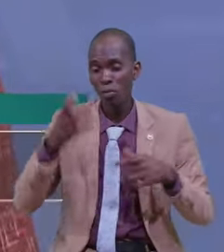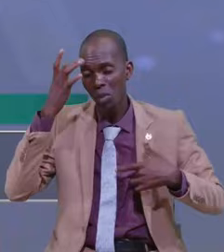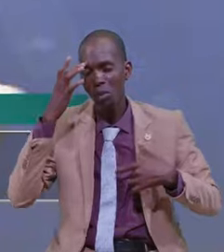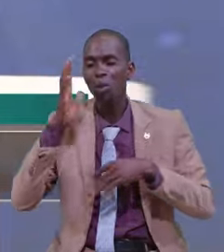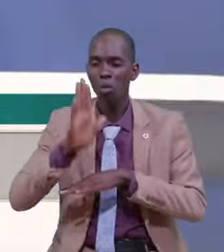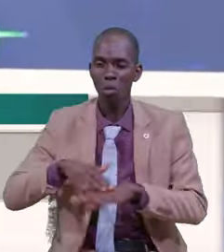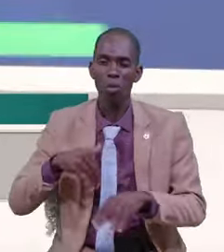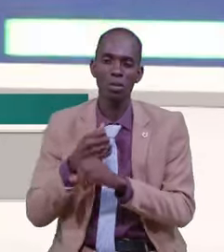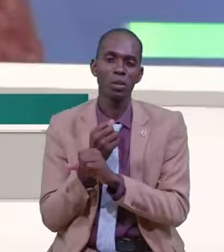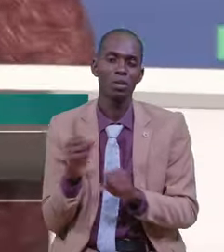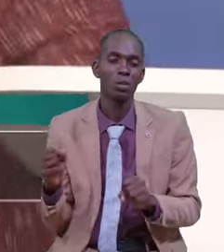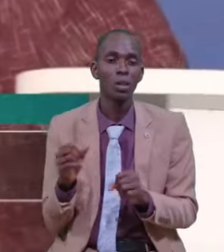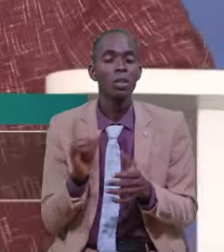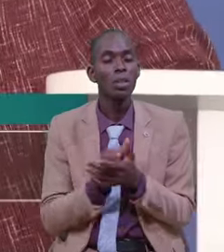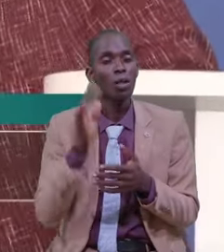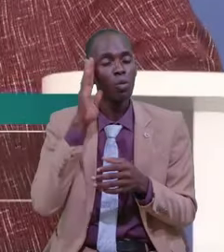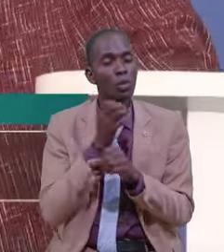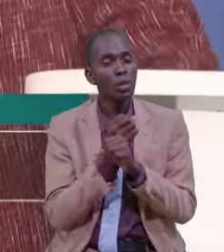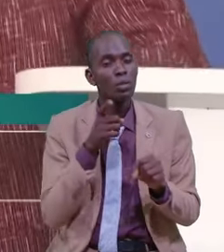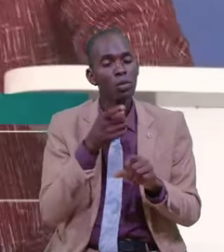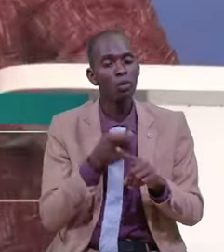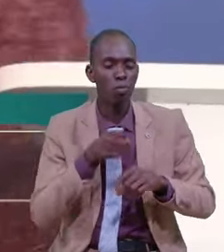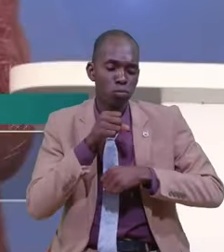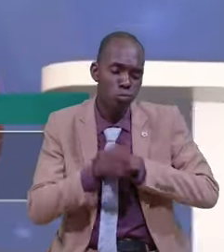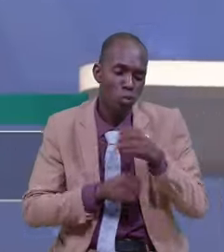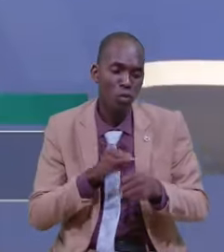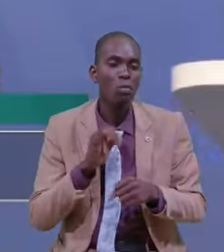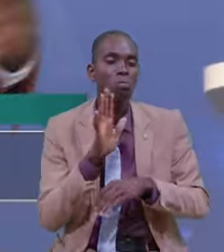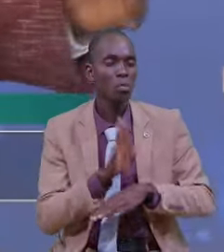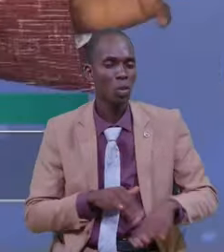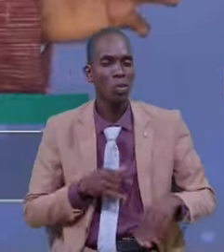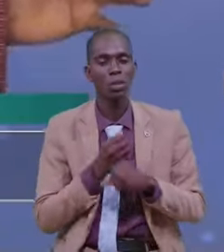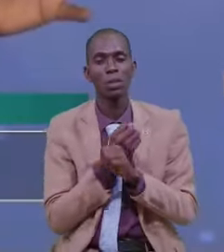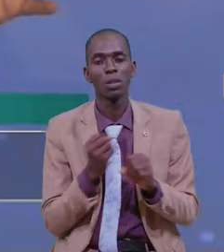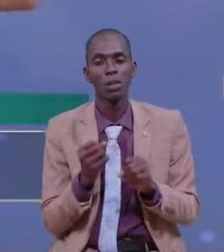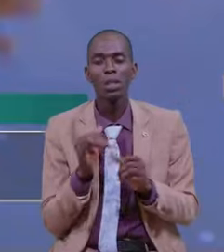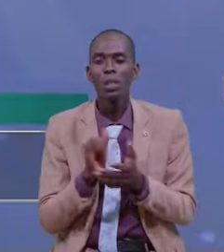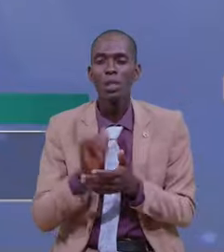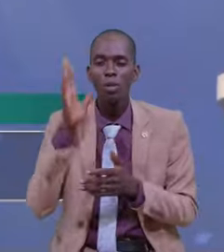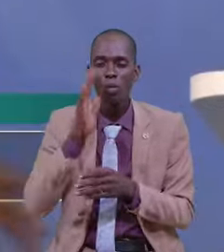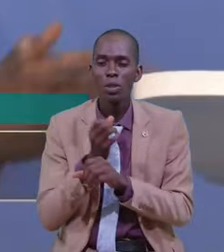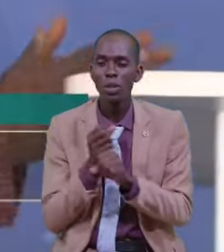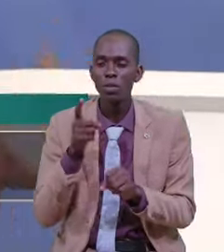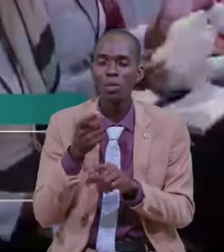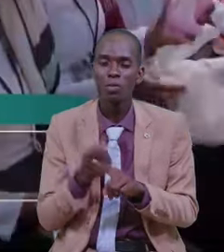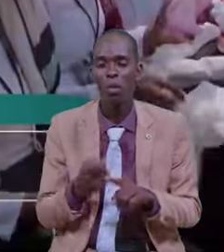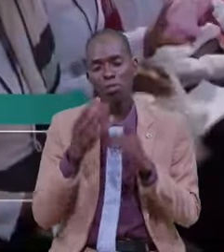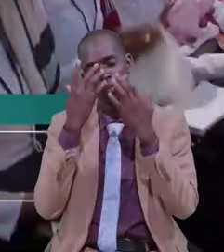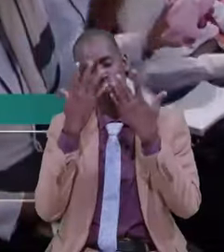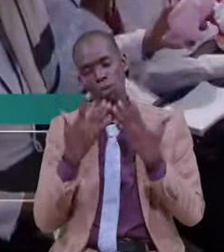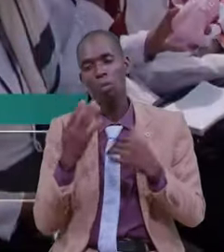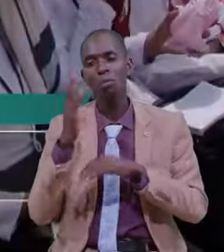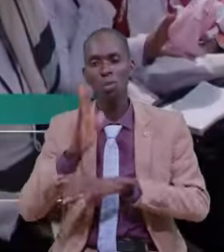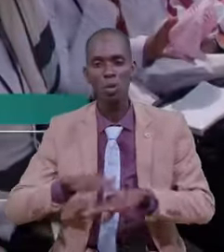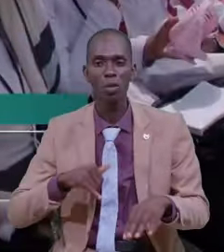will shield you from suffering, salvation. That will shield you from sorrow, salvation. And